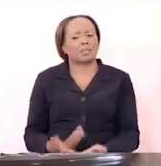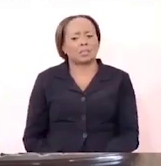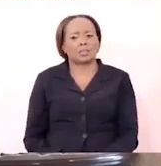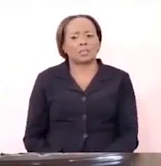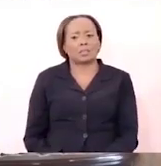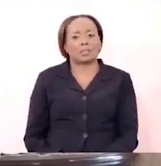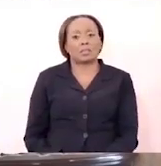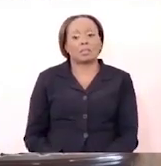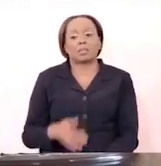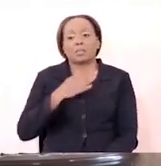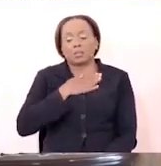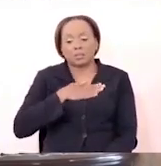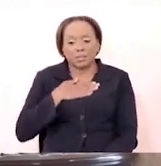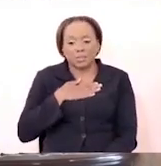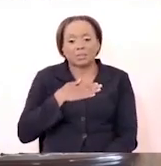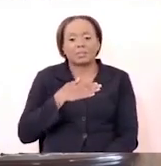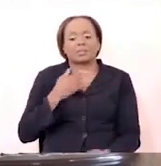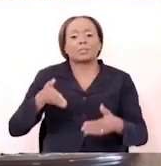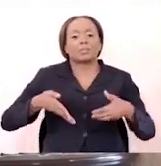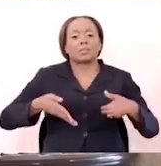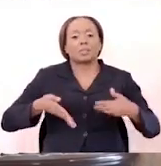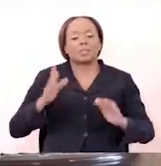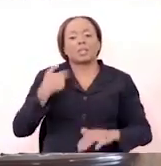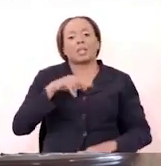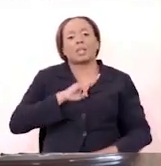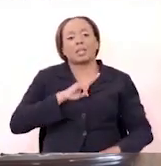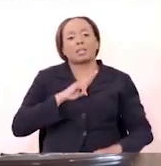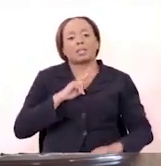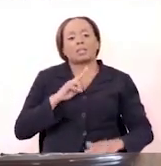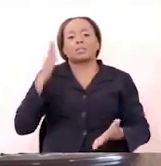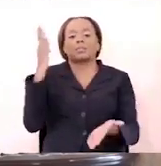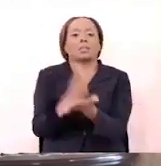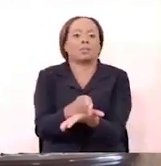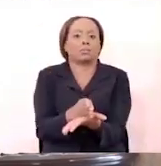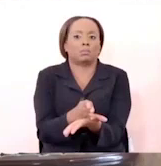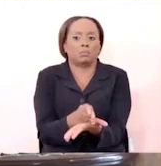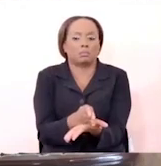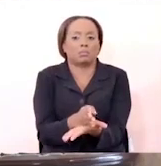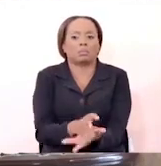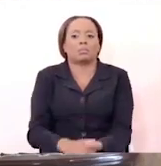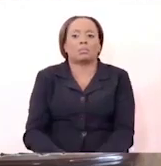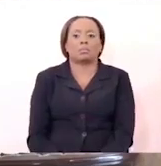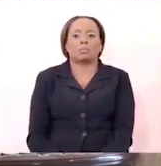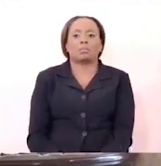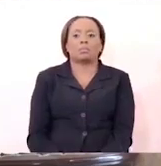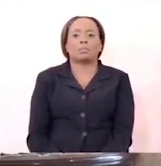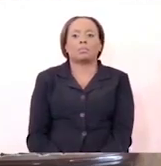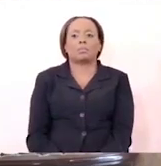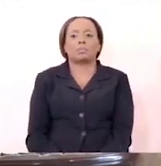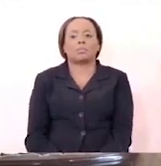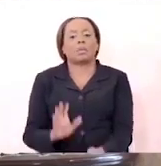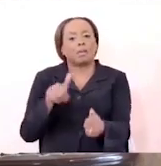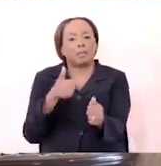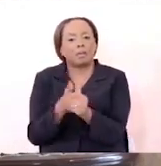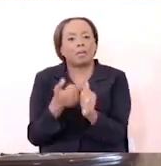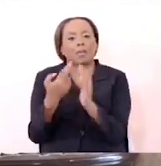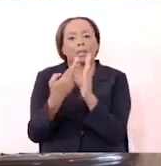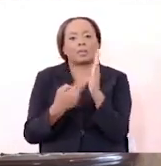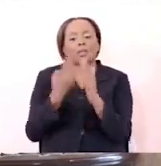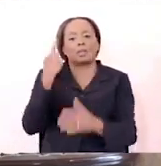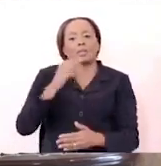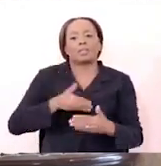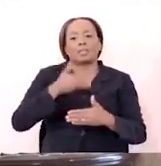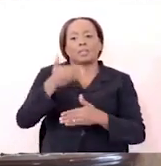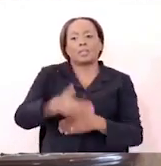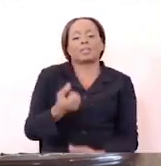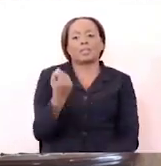to literally let us just chill. Let us just stop. Let us just do what we have to do in the next 11 days.